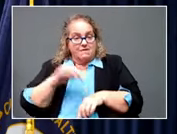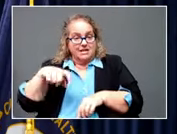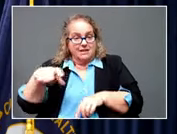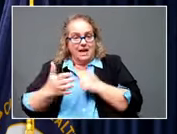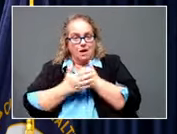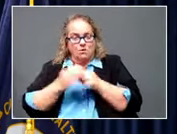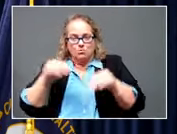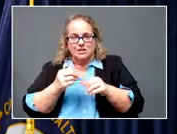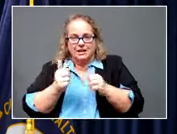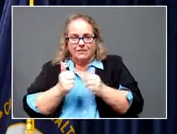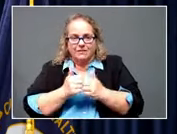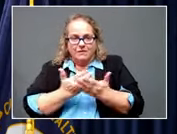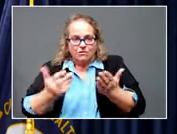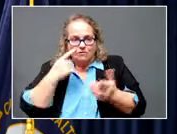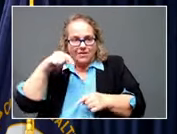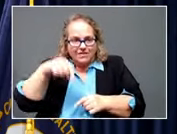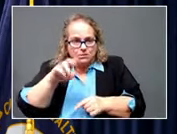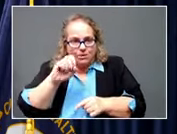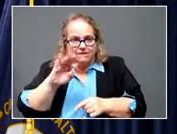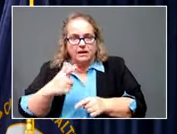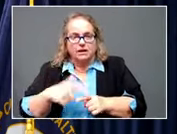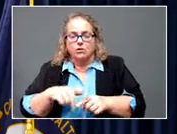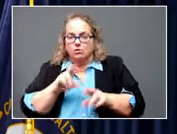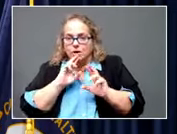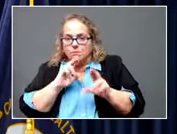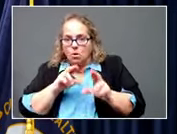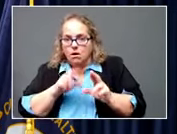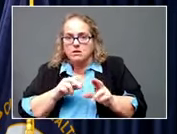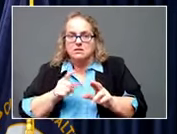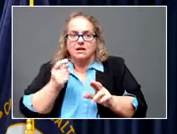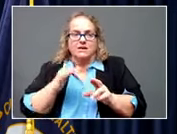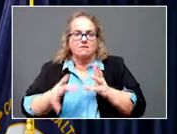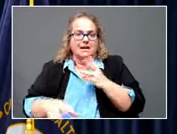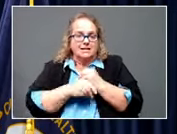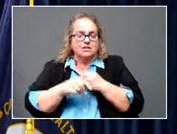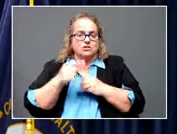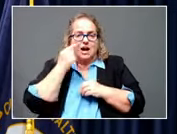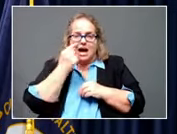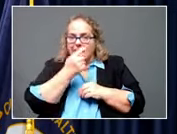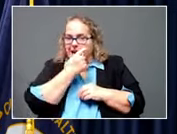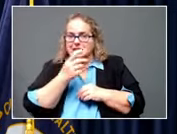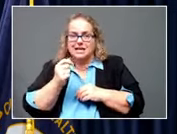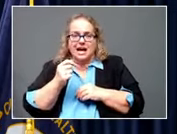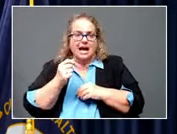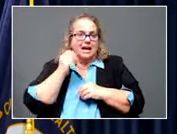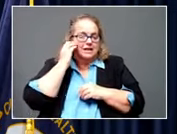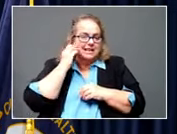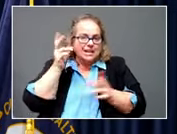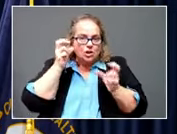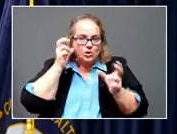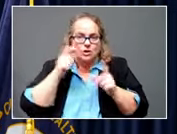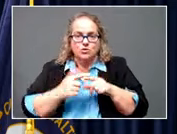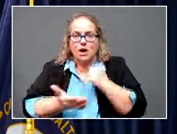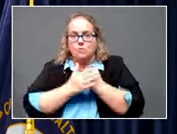and for other reports. They have been additional eyes and ears to communicate to the public so people know the type of help